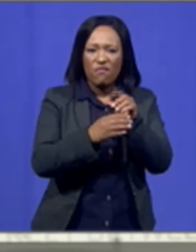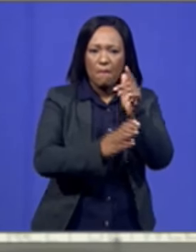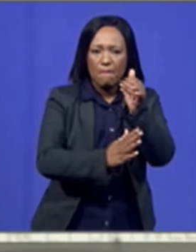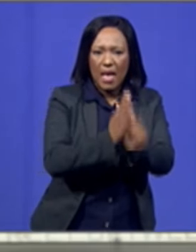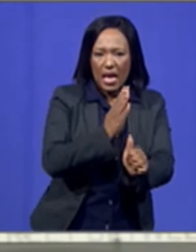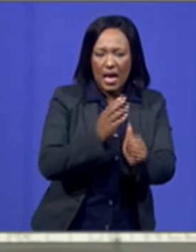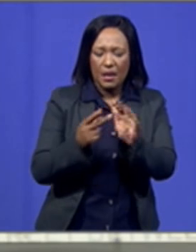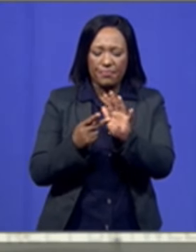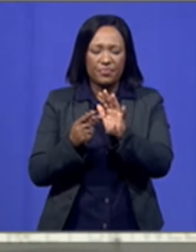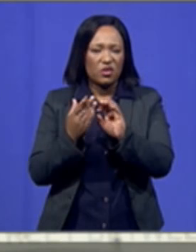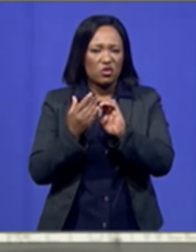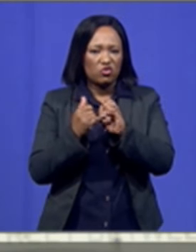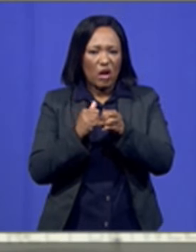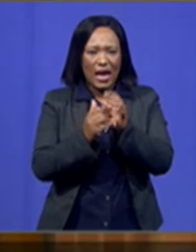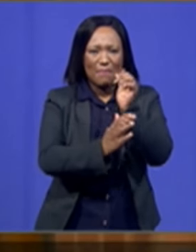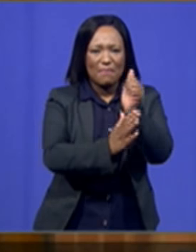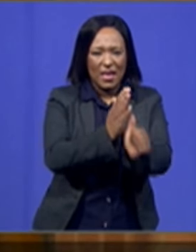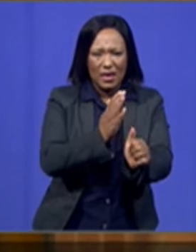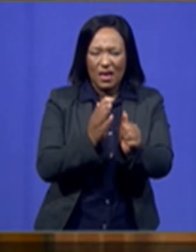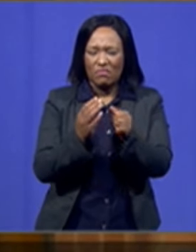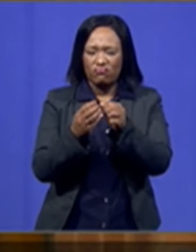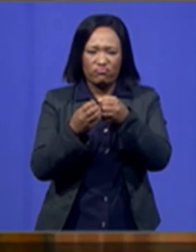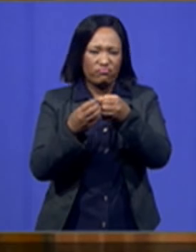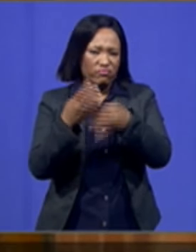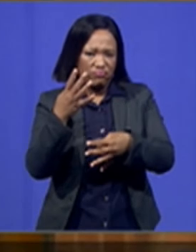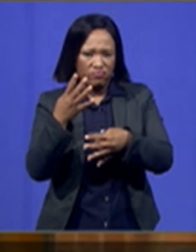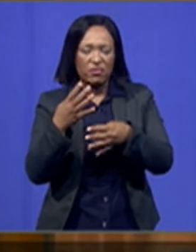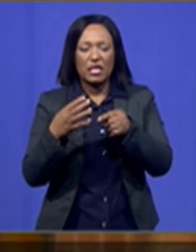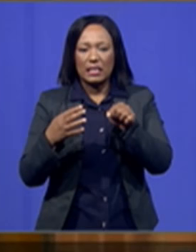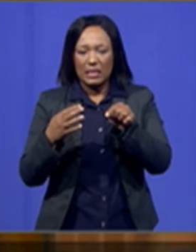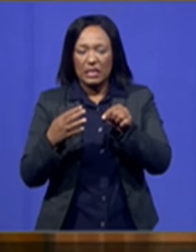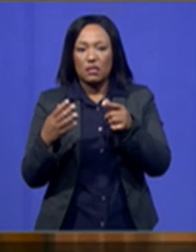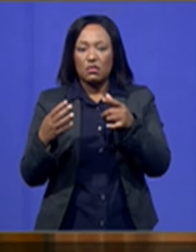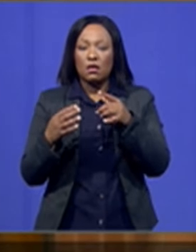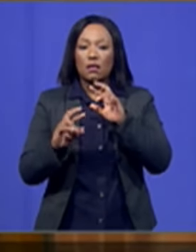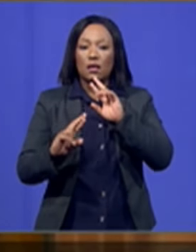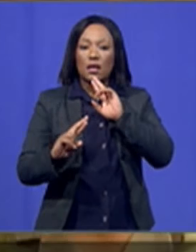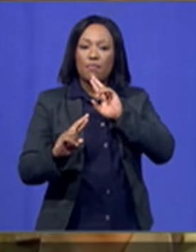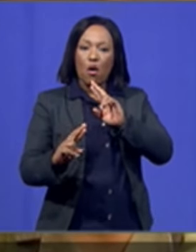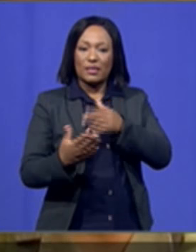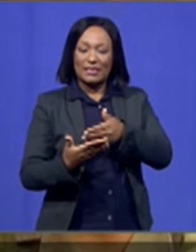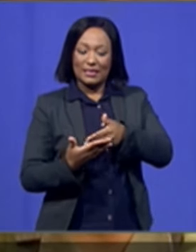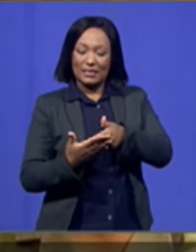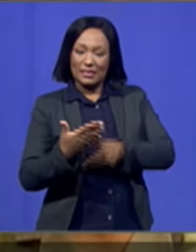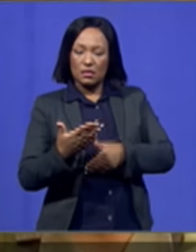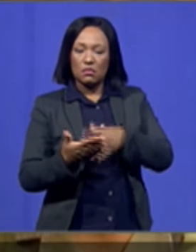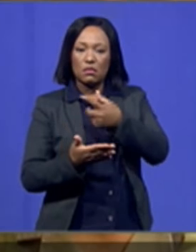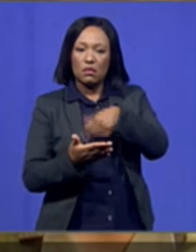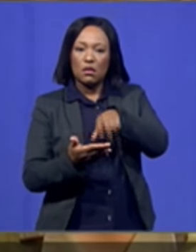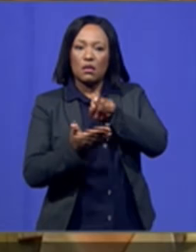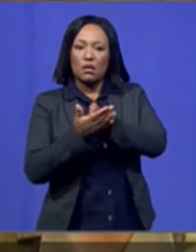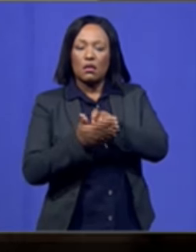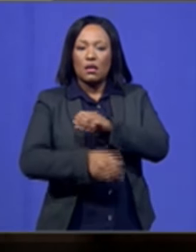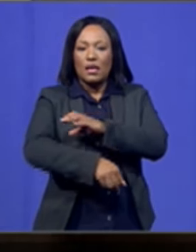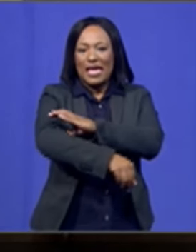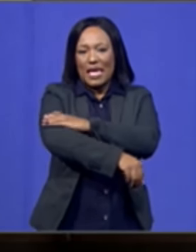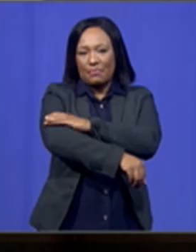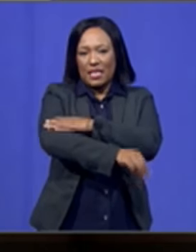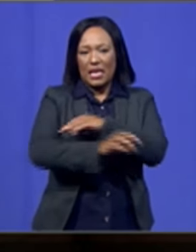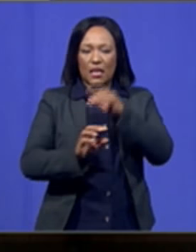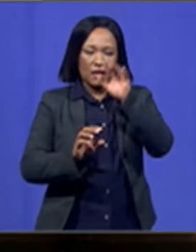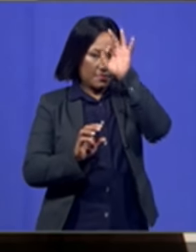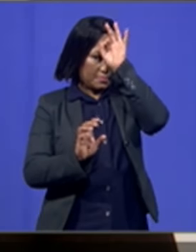attempted murders. But when that particular report, that was obviously signed off then by Captain Makgotle, then